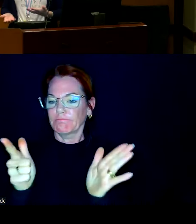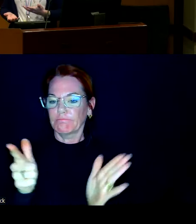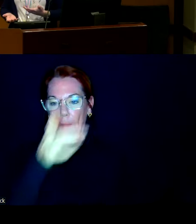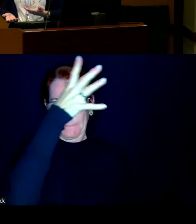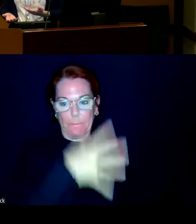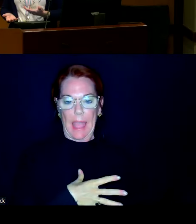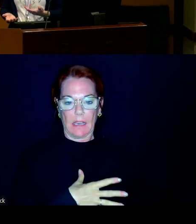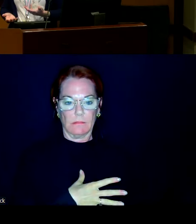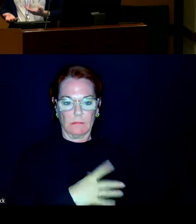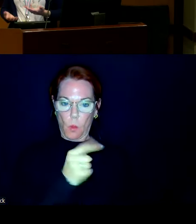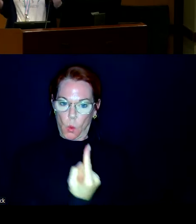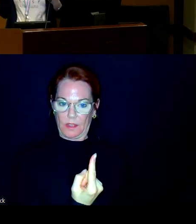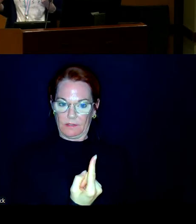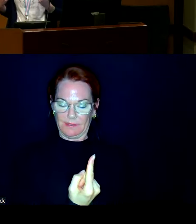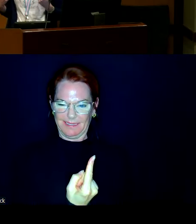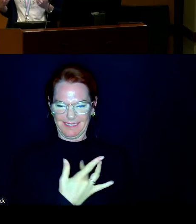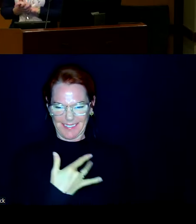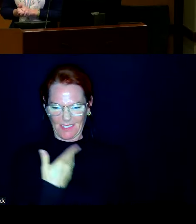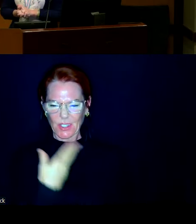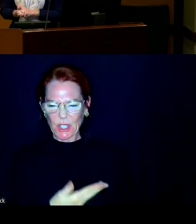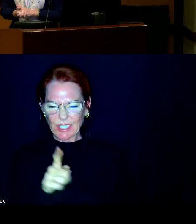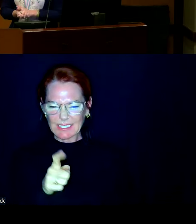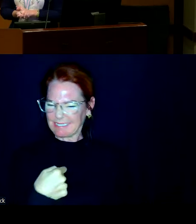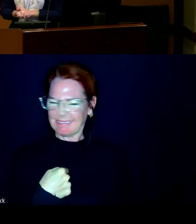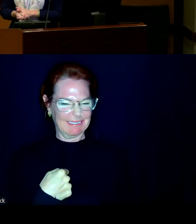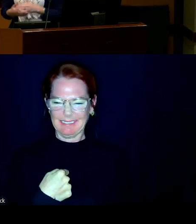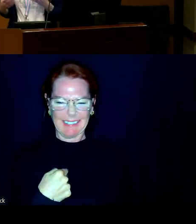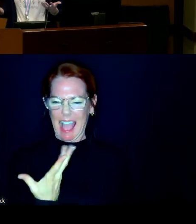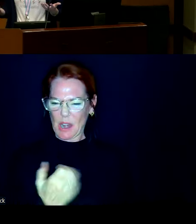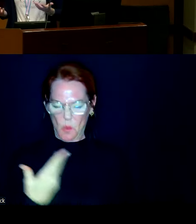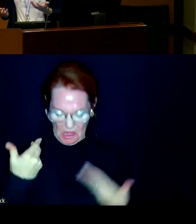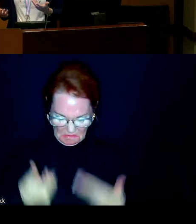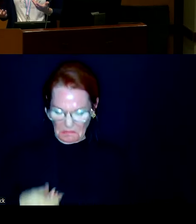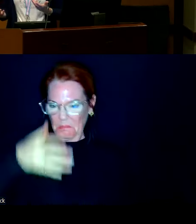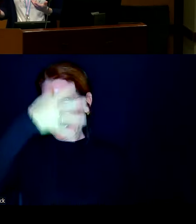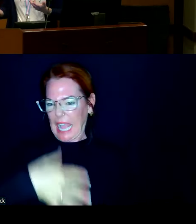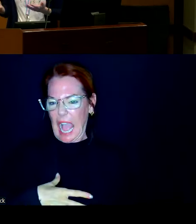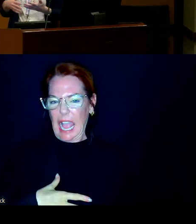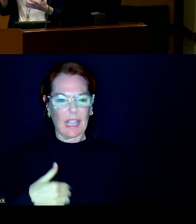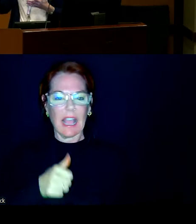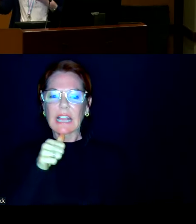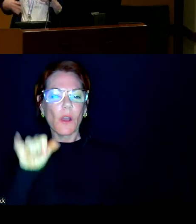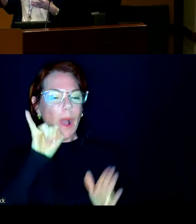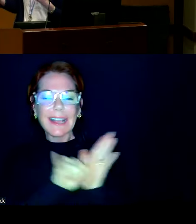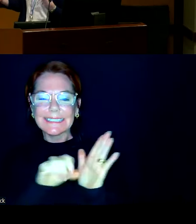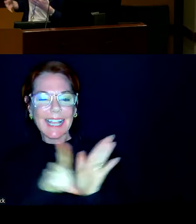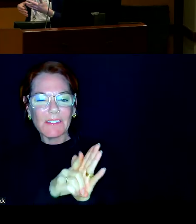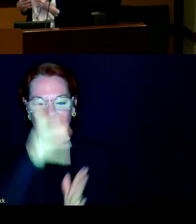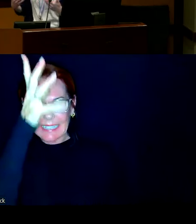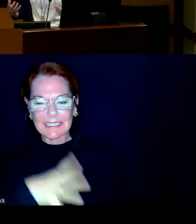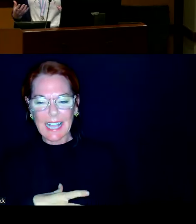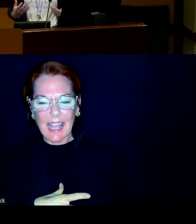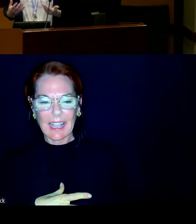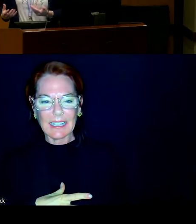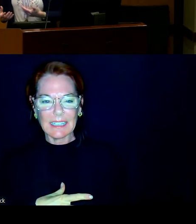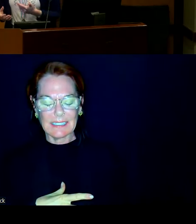Doesn't feel so good. I don't want to be a guy. It's not how I identify. And so there's lots of things that are like